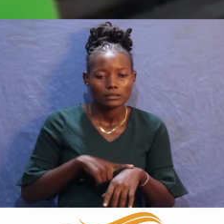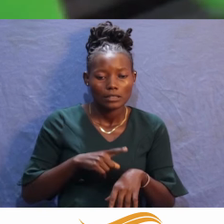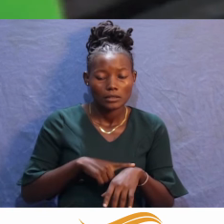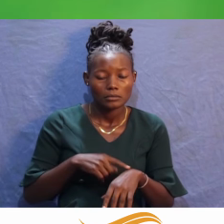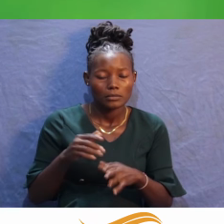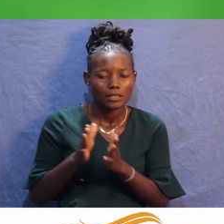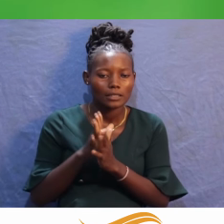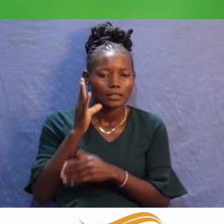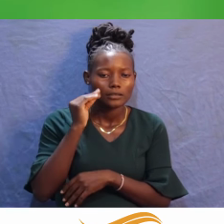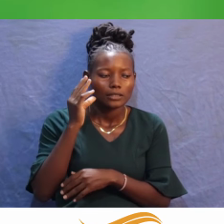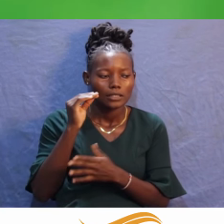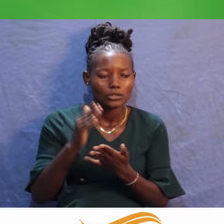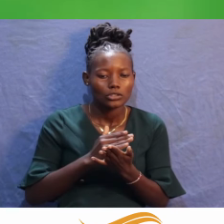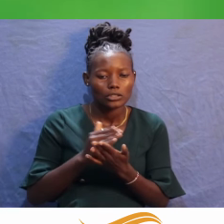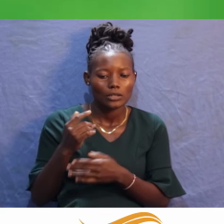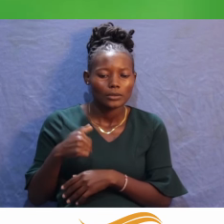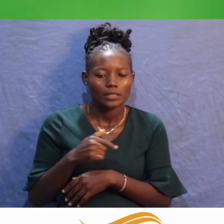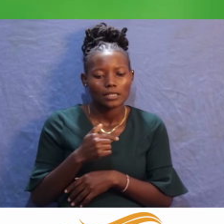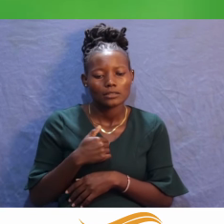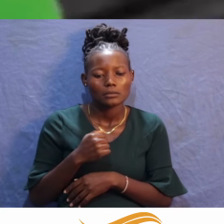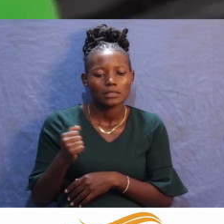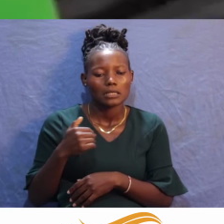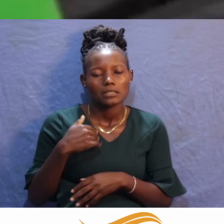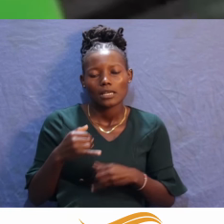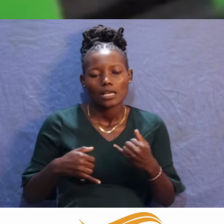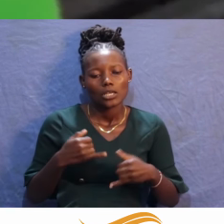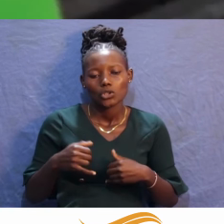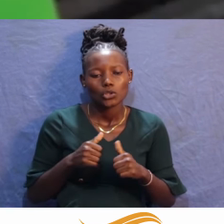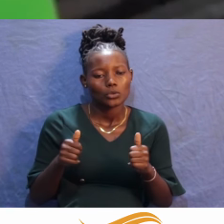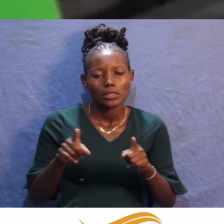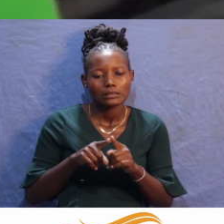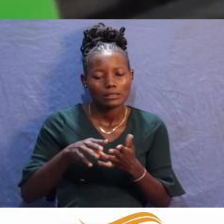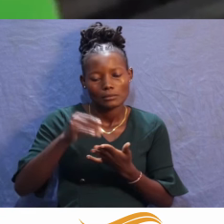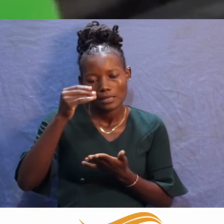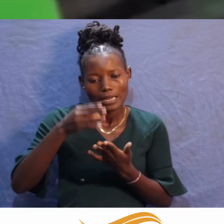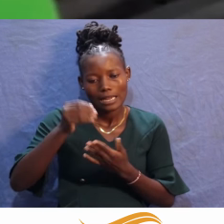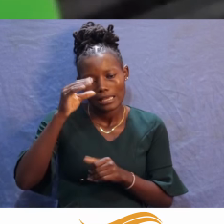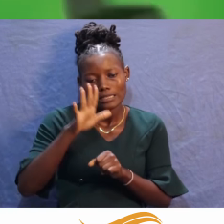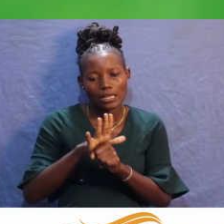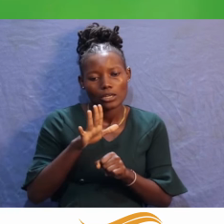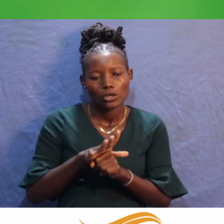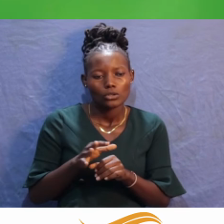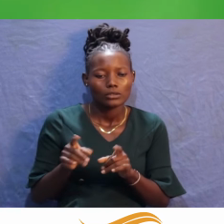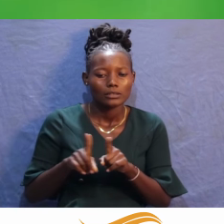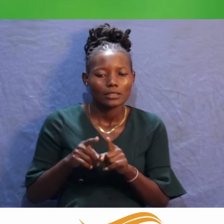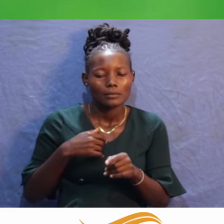us. On my side, I really enjoyed and learned a lot. And I